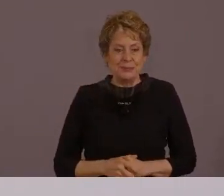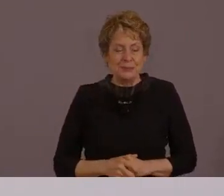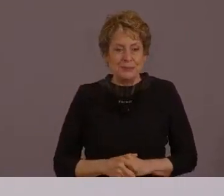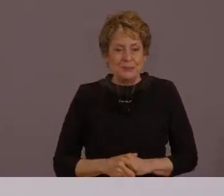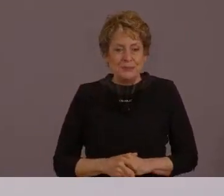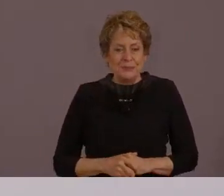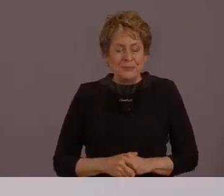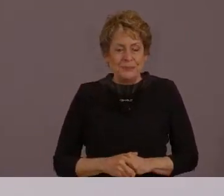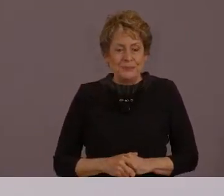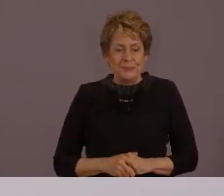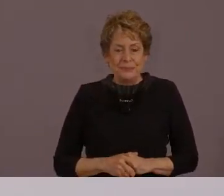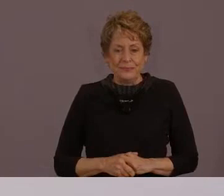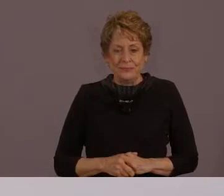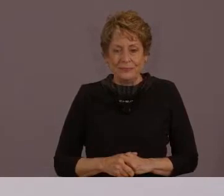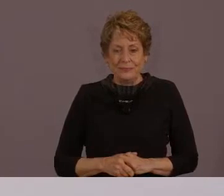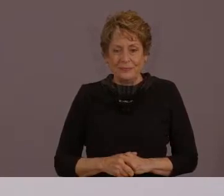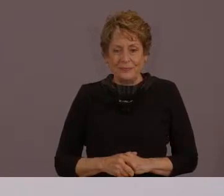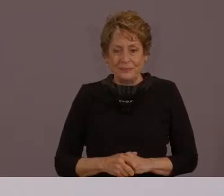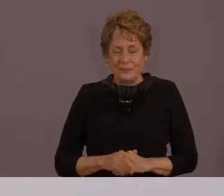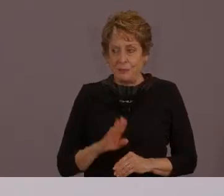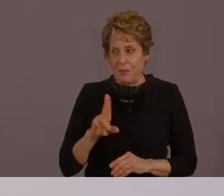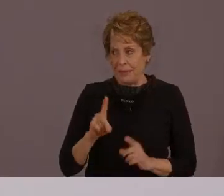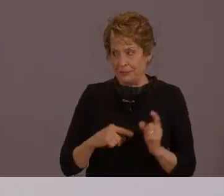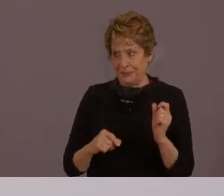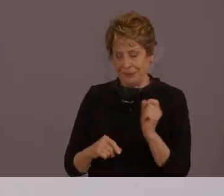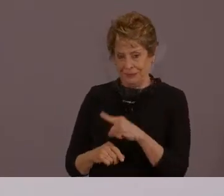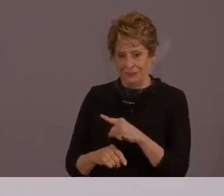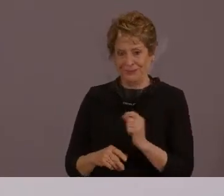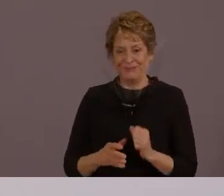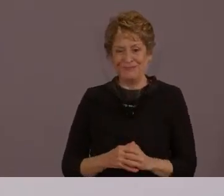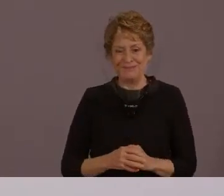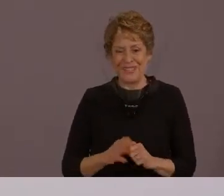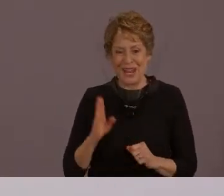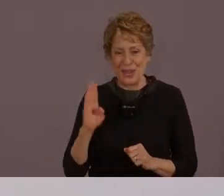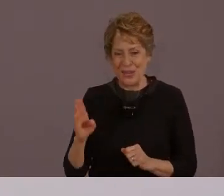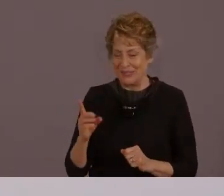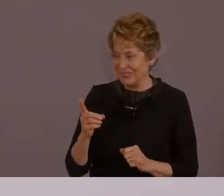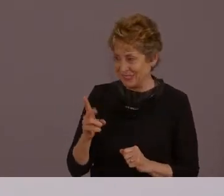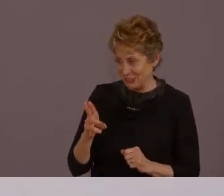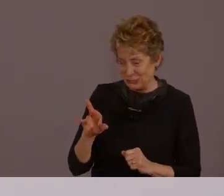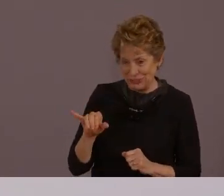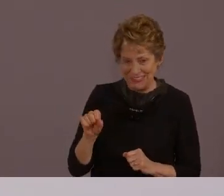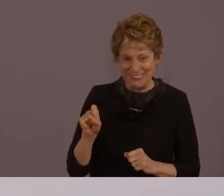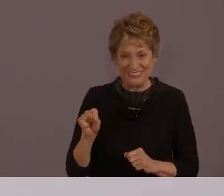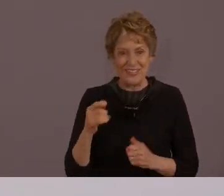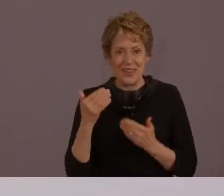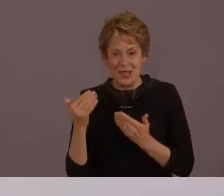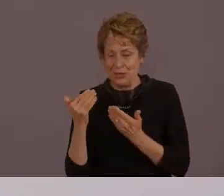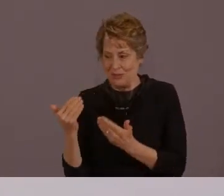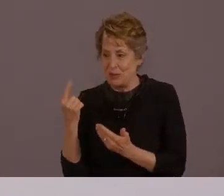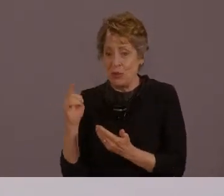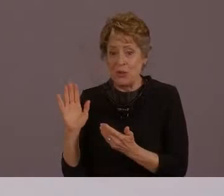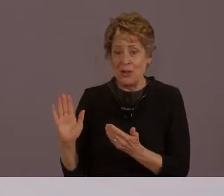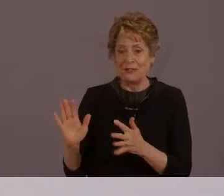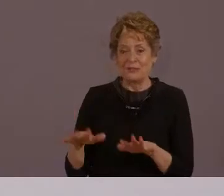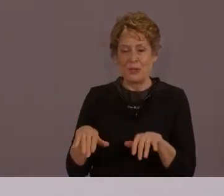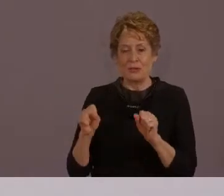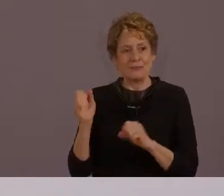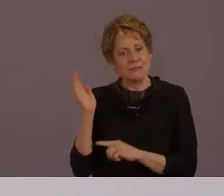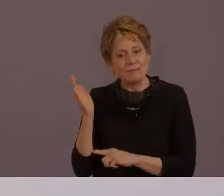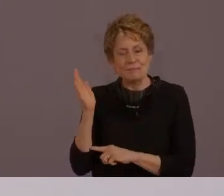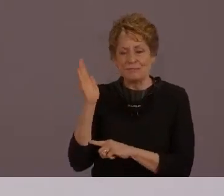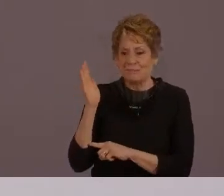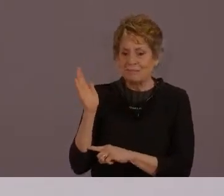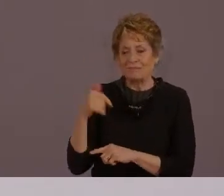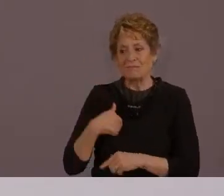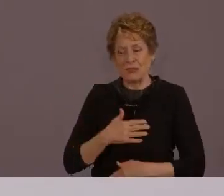Hello there, Dr. Oh, there you are. Can you hear me? I can. Thank you very much for doing this. We certainly do appreciate it. And it was nice to